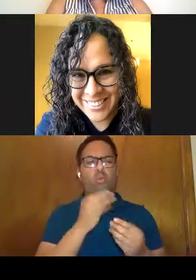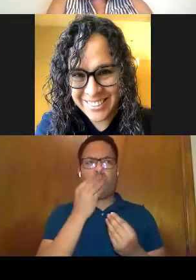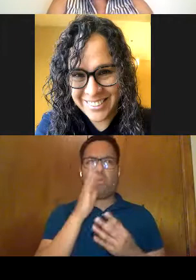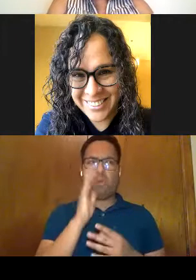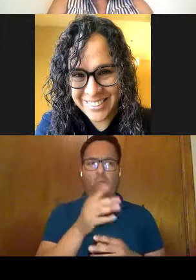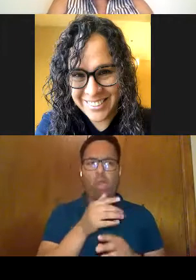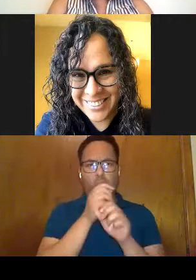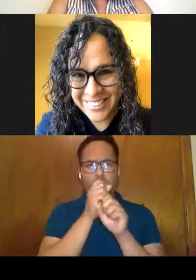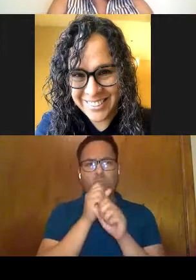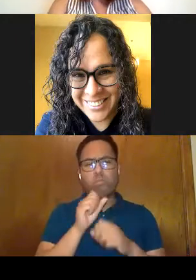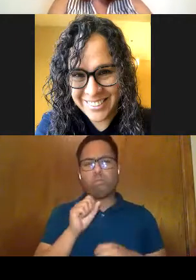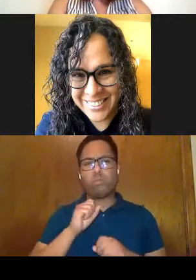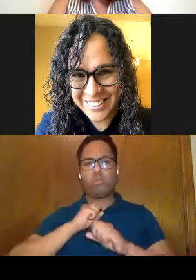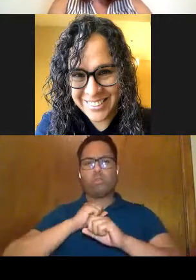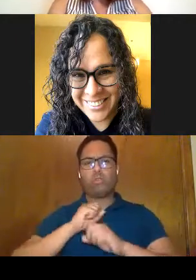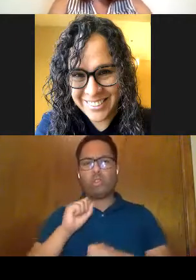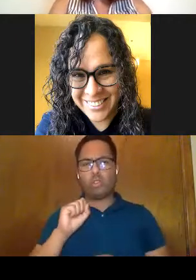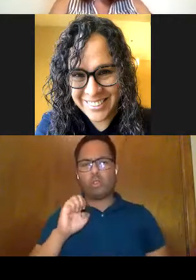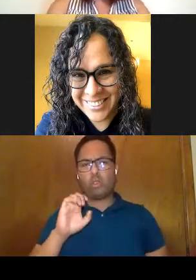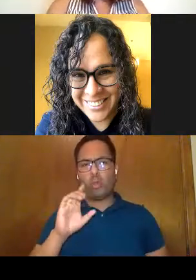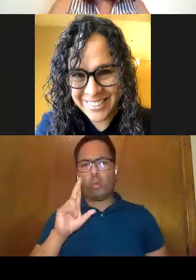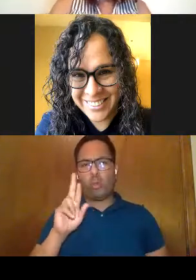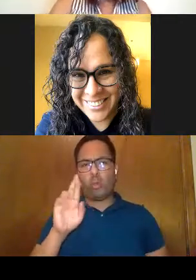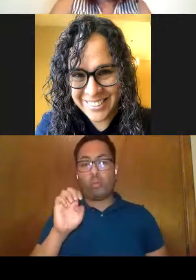Let's take a look at a video.